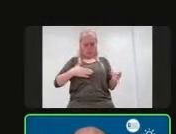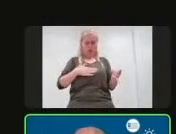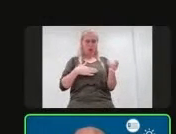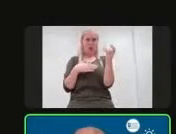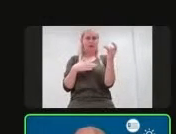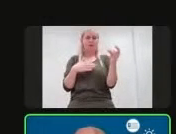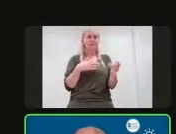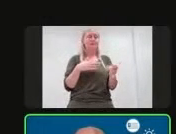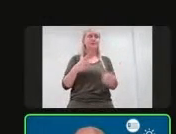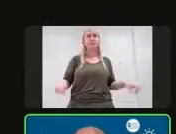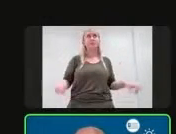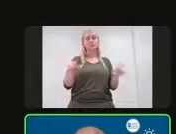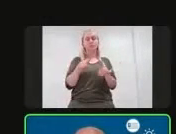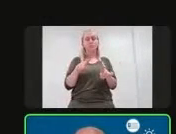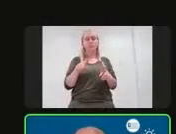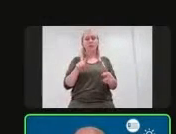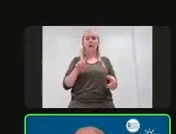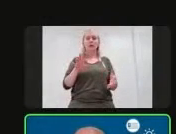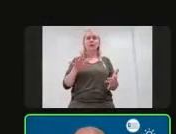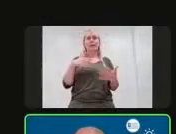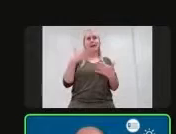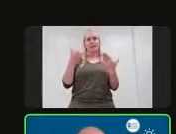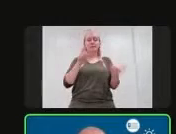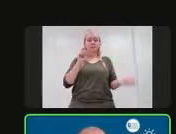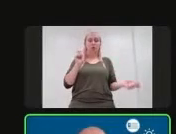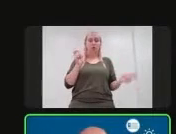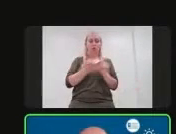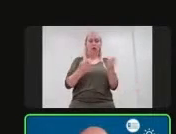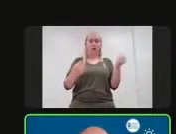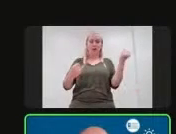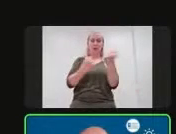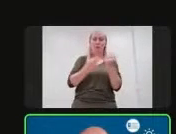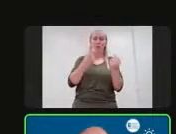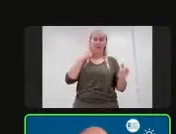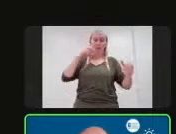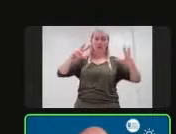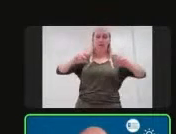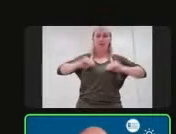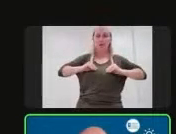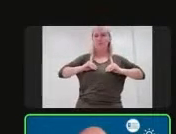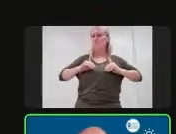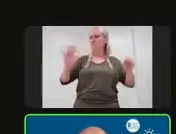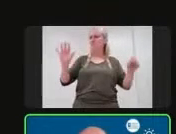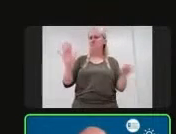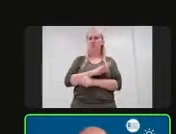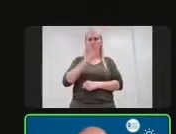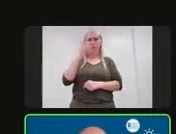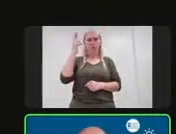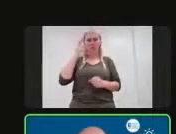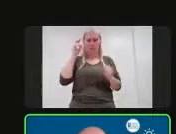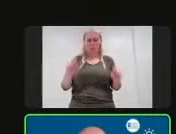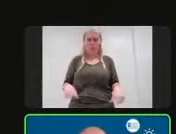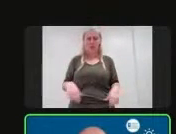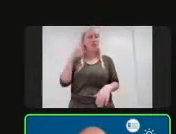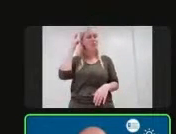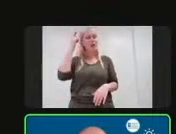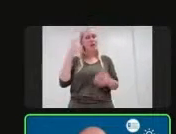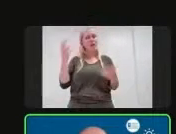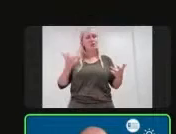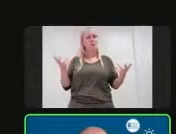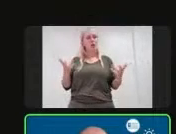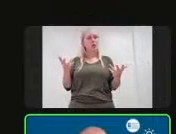that changing, support for accept, completely reasonable. And the reality is